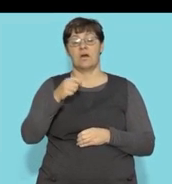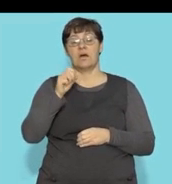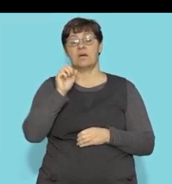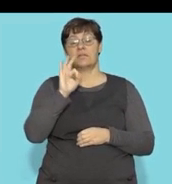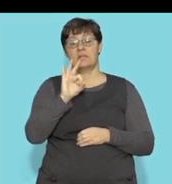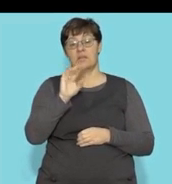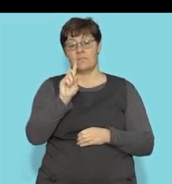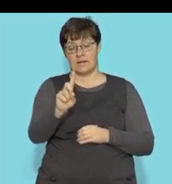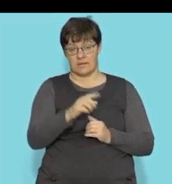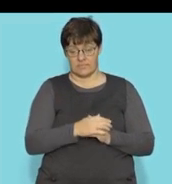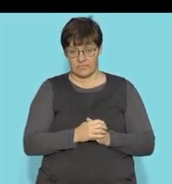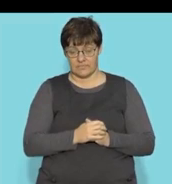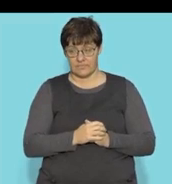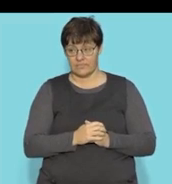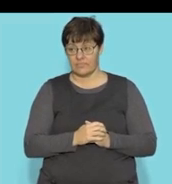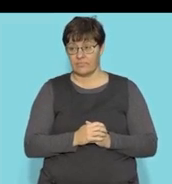224,31.